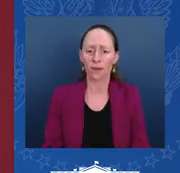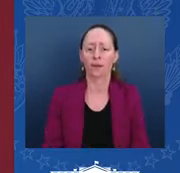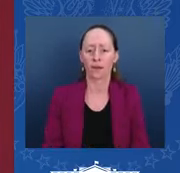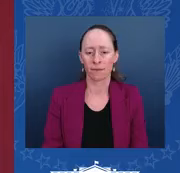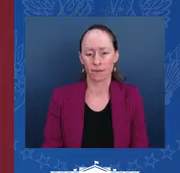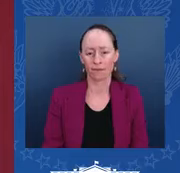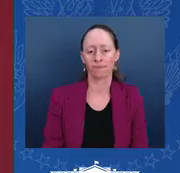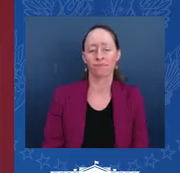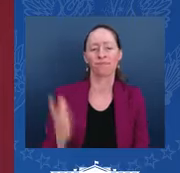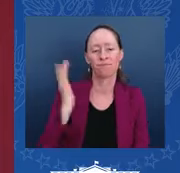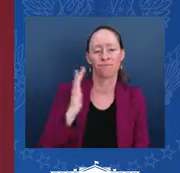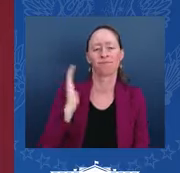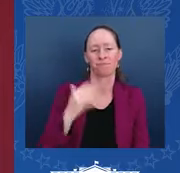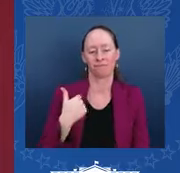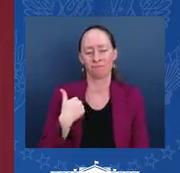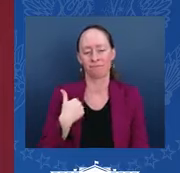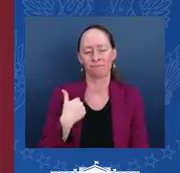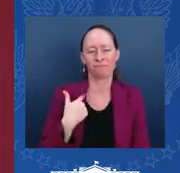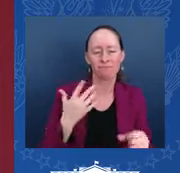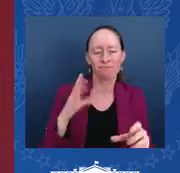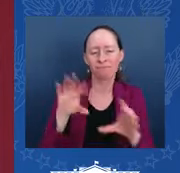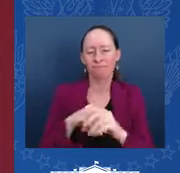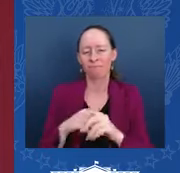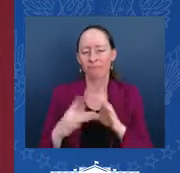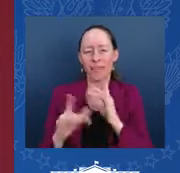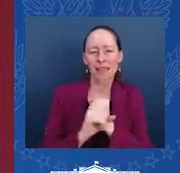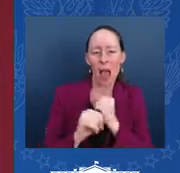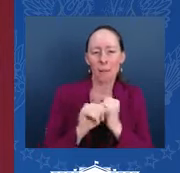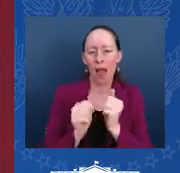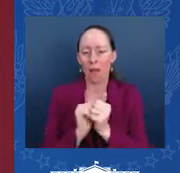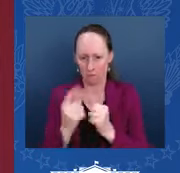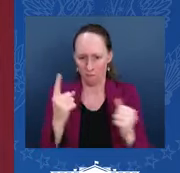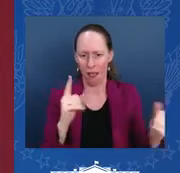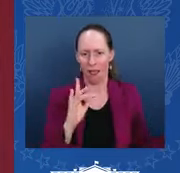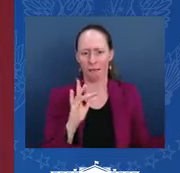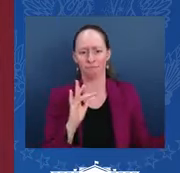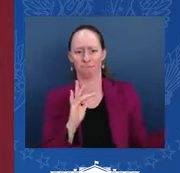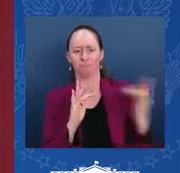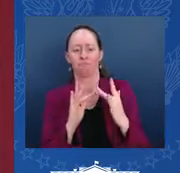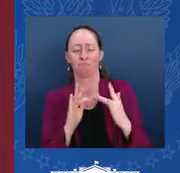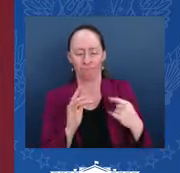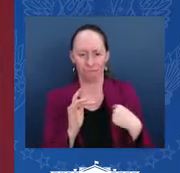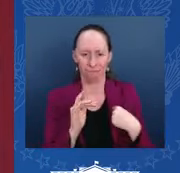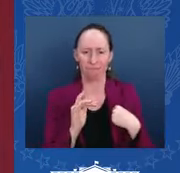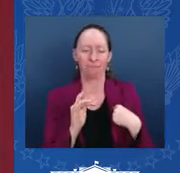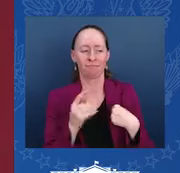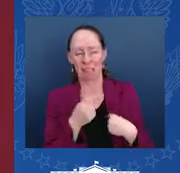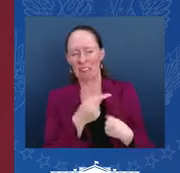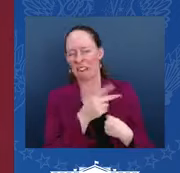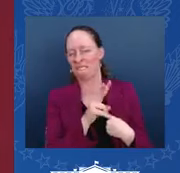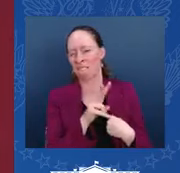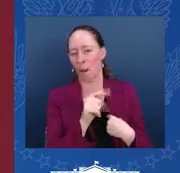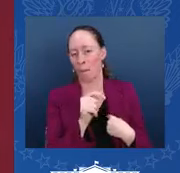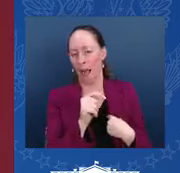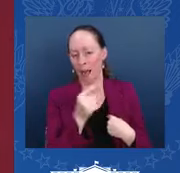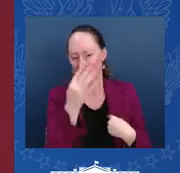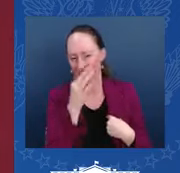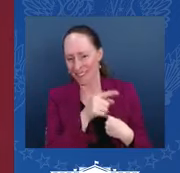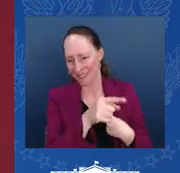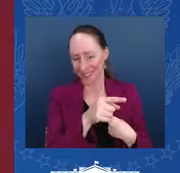was up in this neck of the woods in Vermont, not Bernie, but his predecessor. And I got a phone call from my